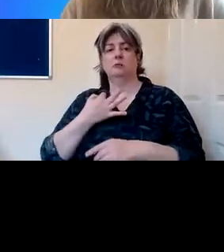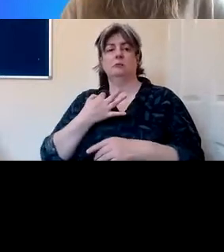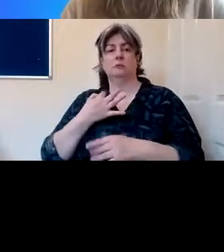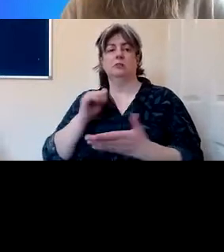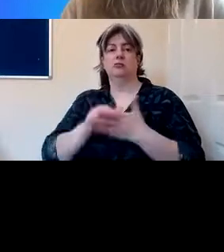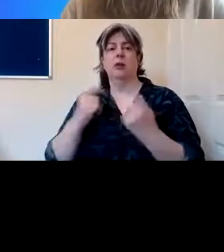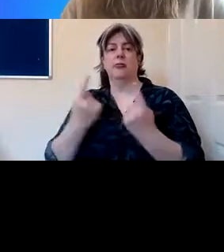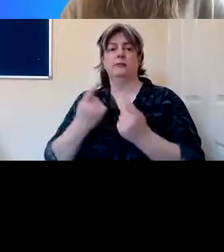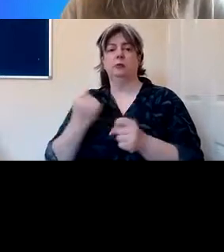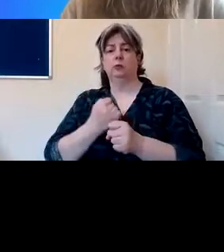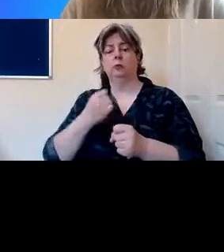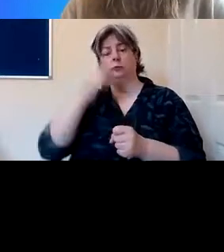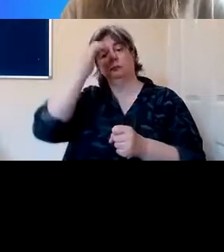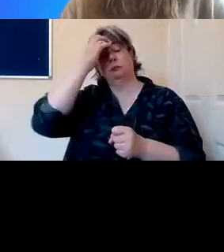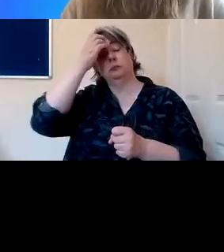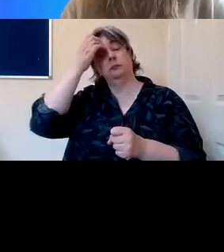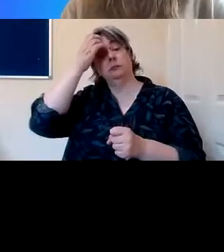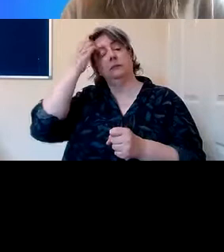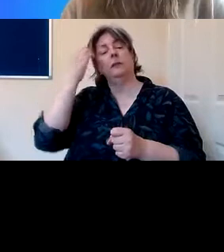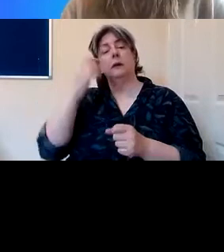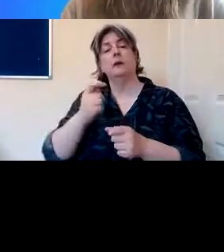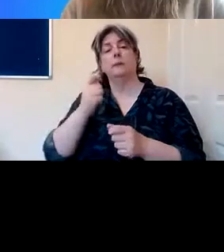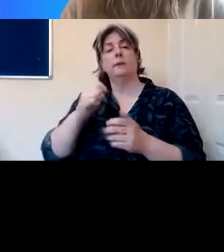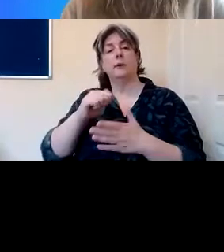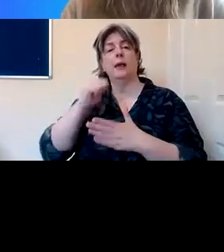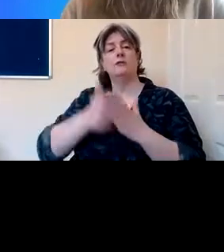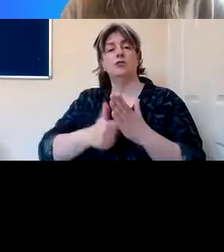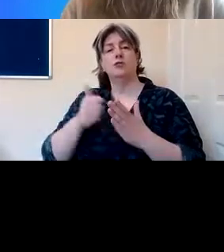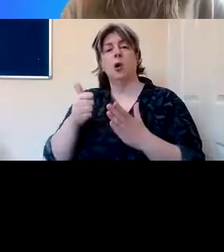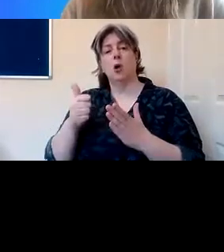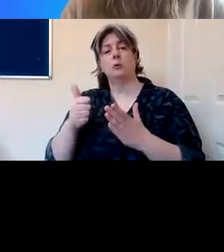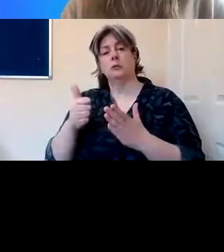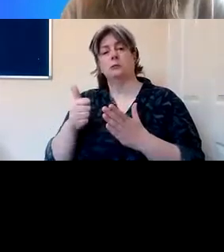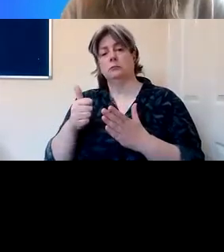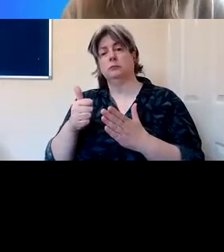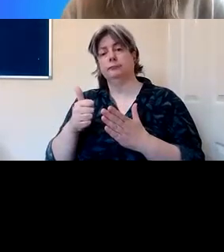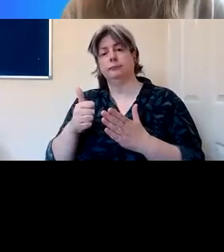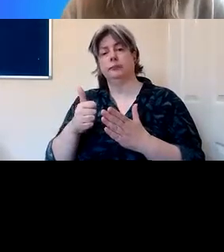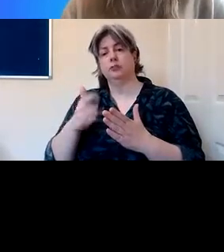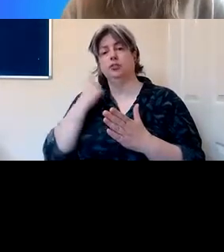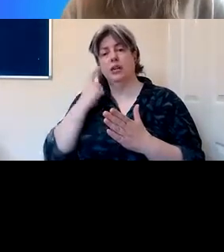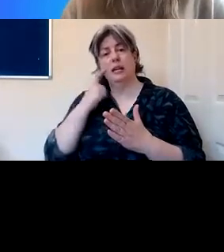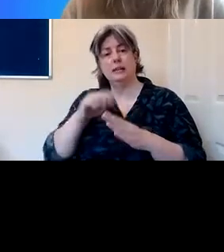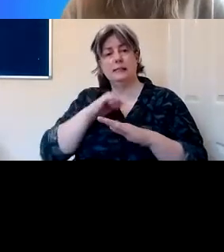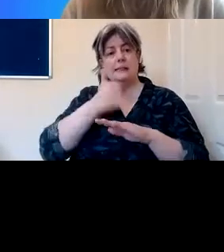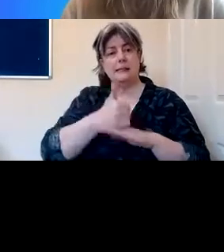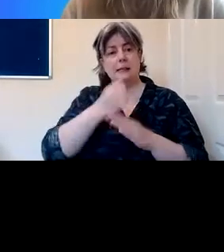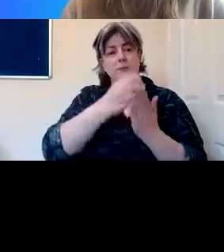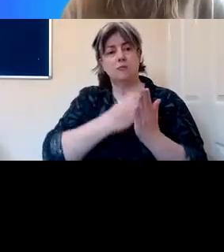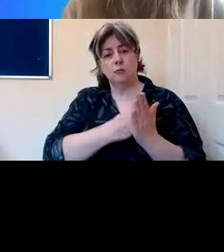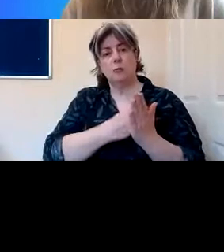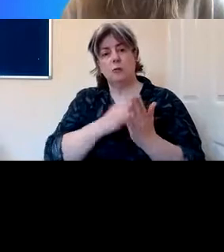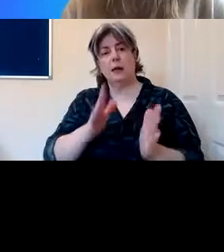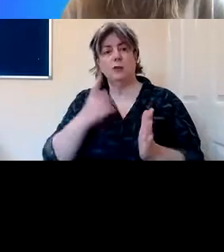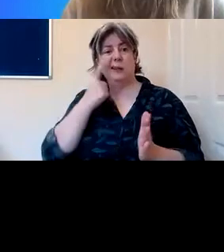start a soft implementation of this. We've had the pioneer schools, they've shown this some way, but we are going to have to have a go at